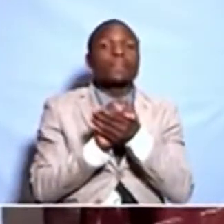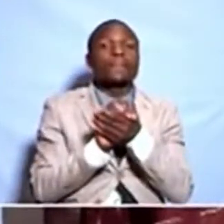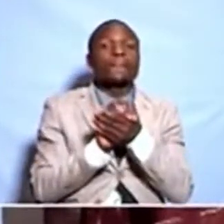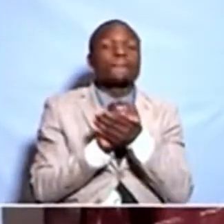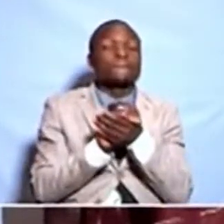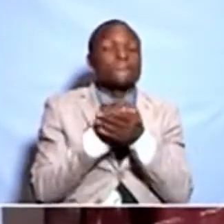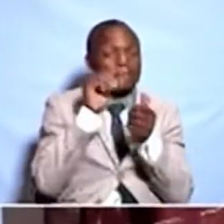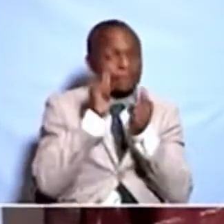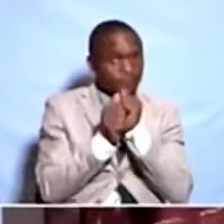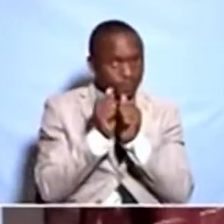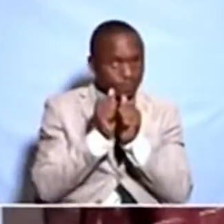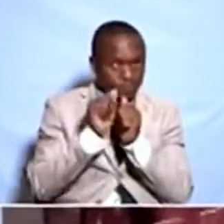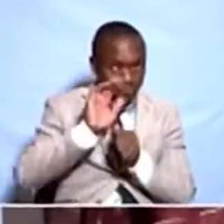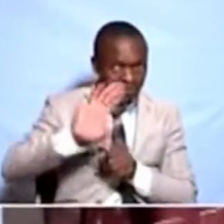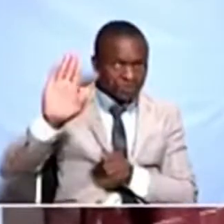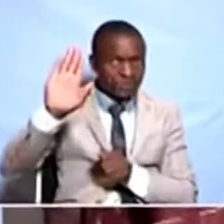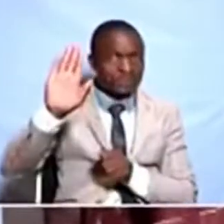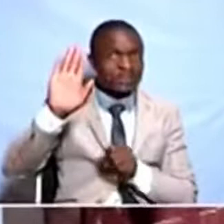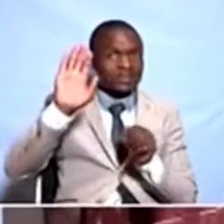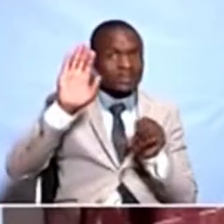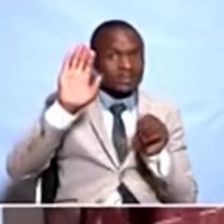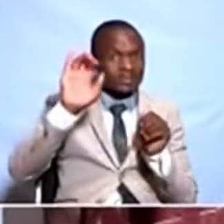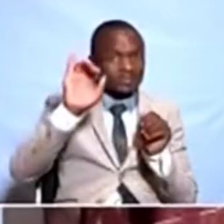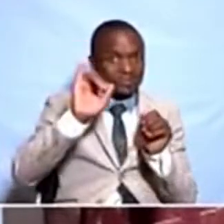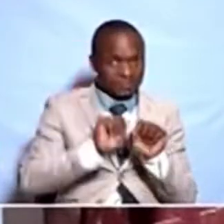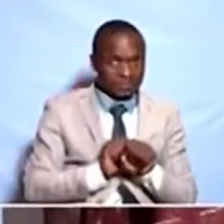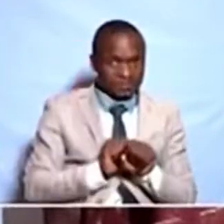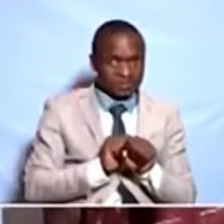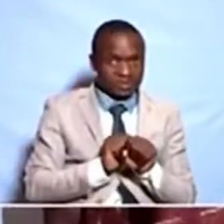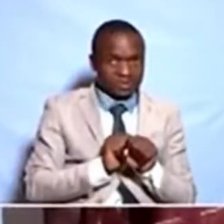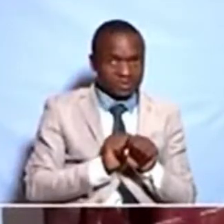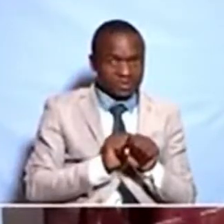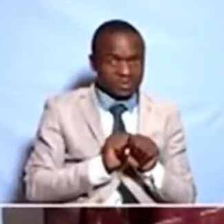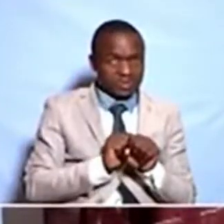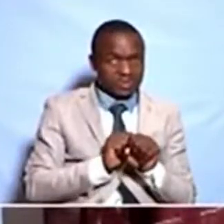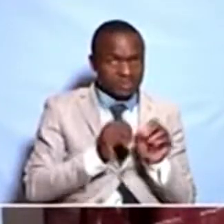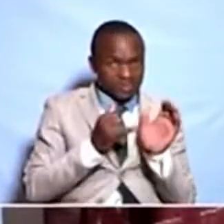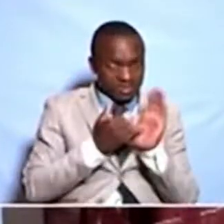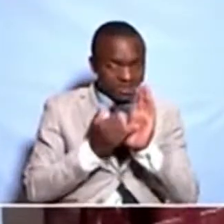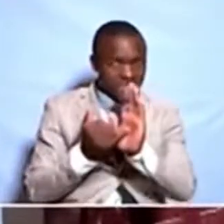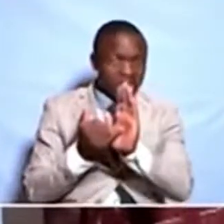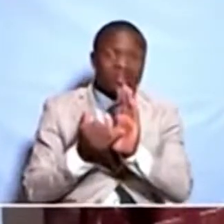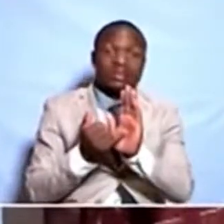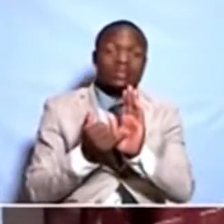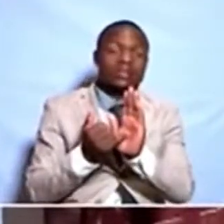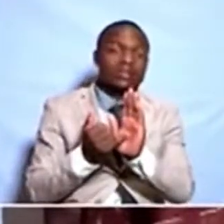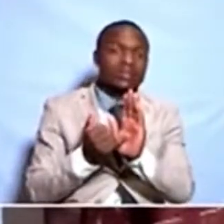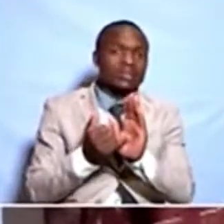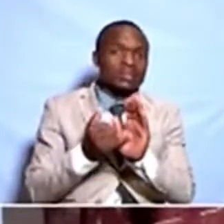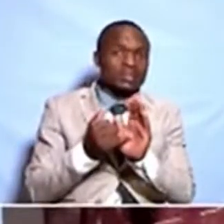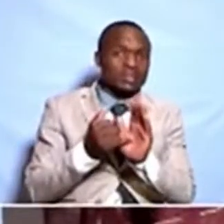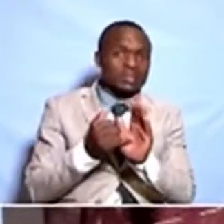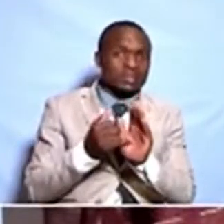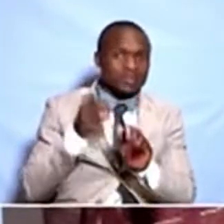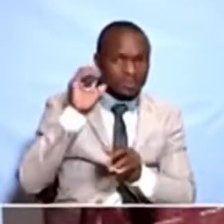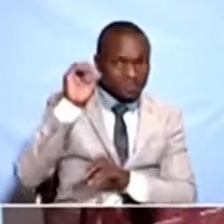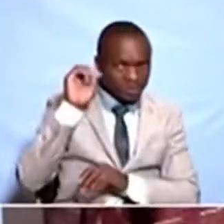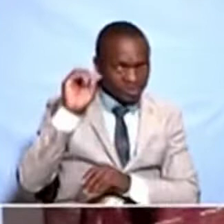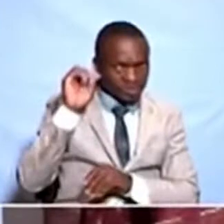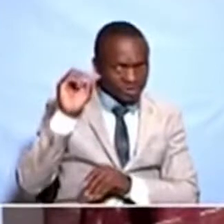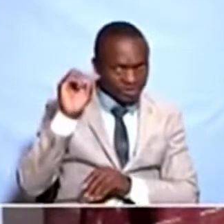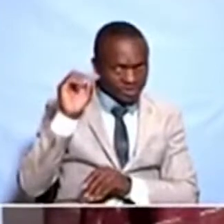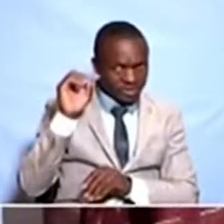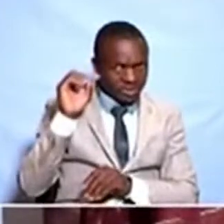is its identity. Apart from that, also the original motor vehicle or trailer